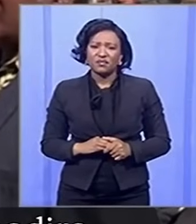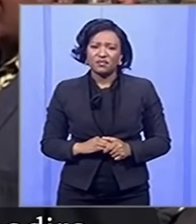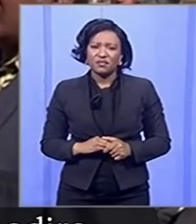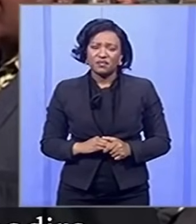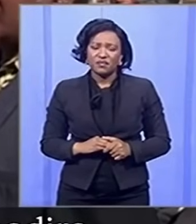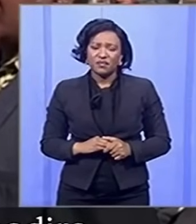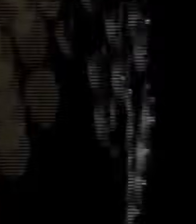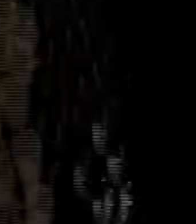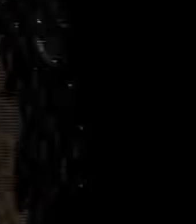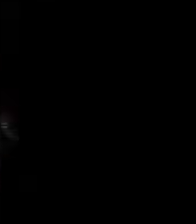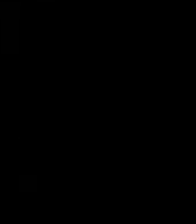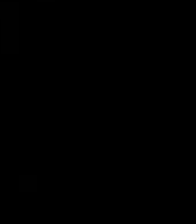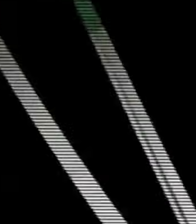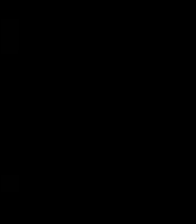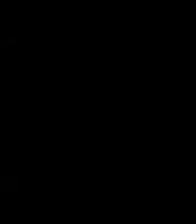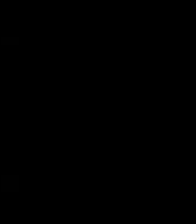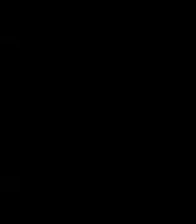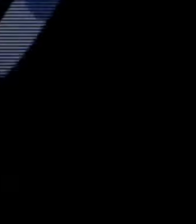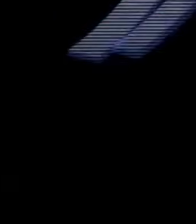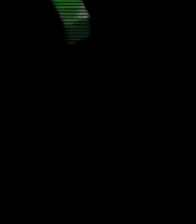Johannesburg.